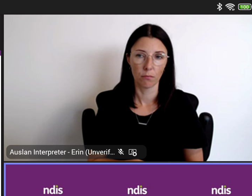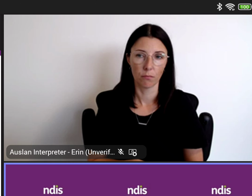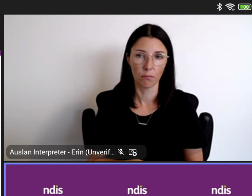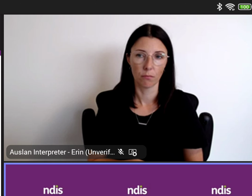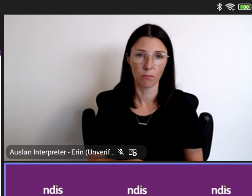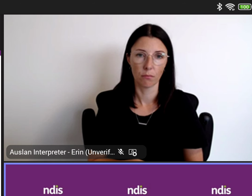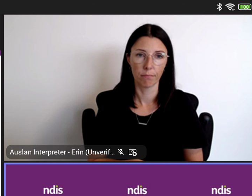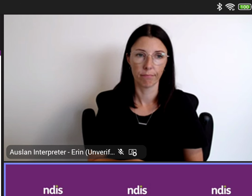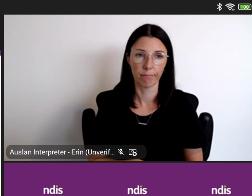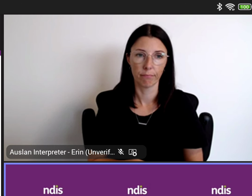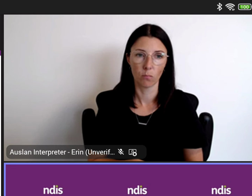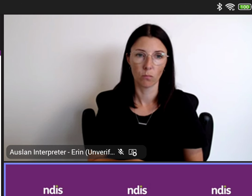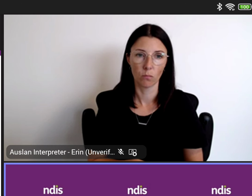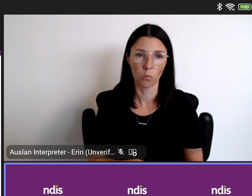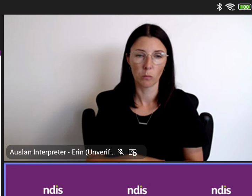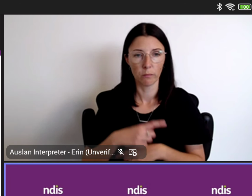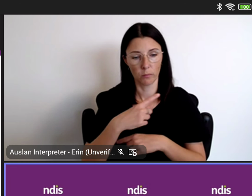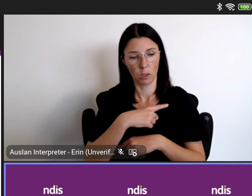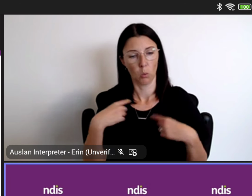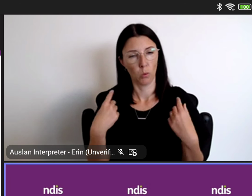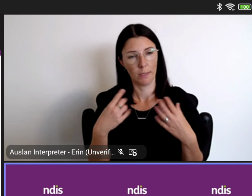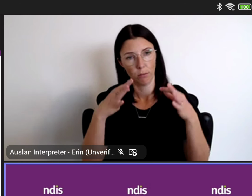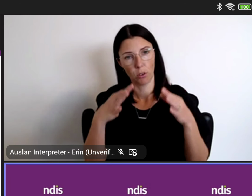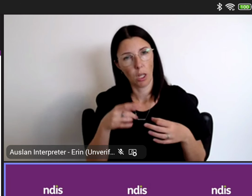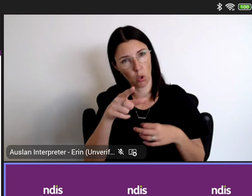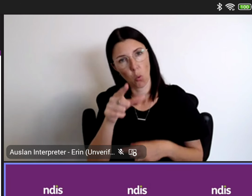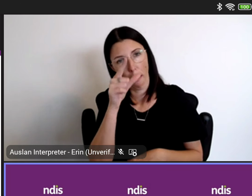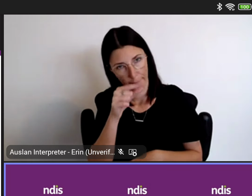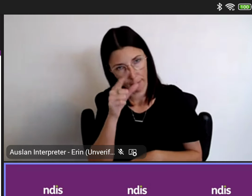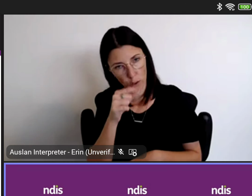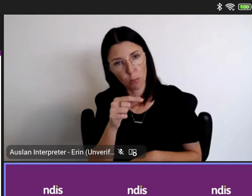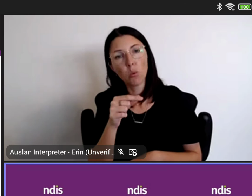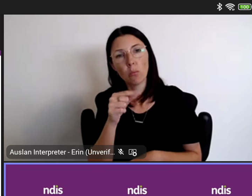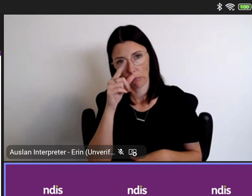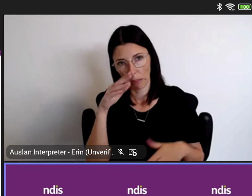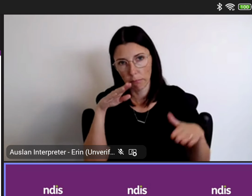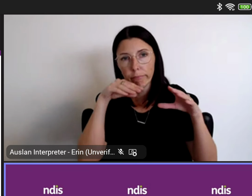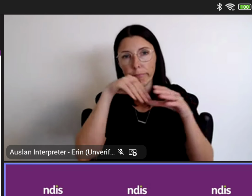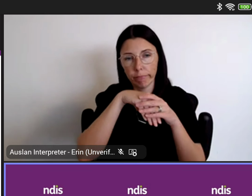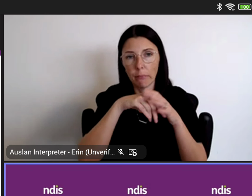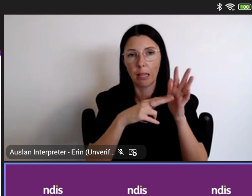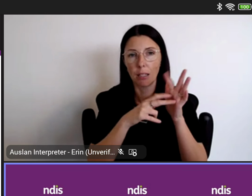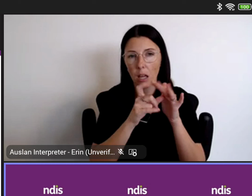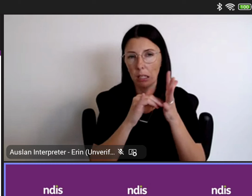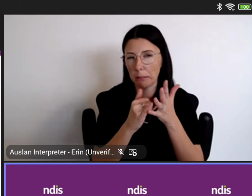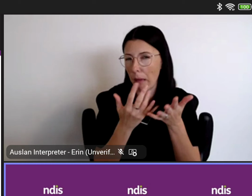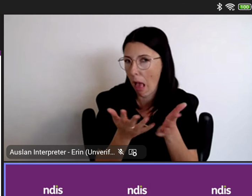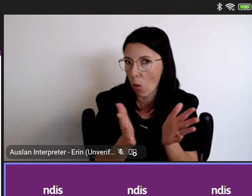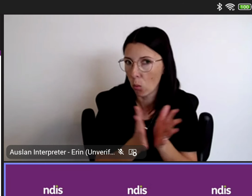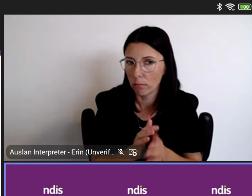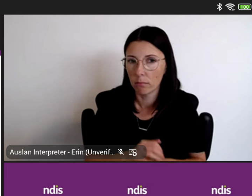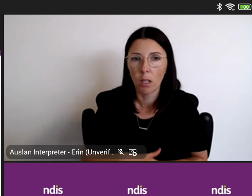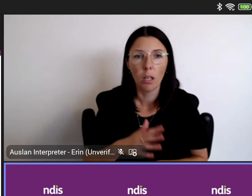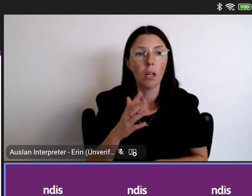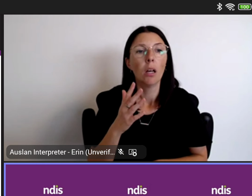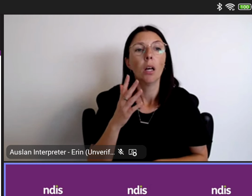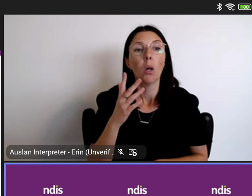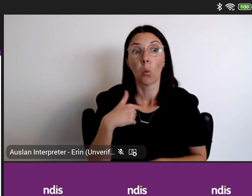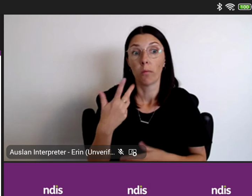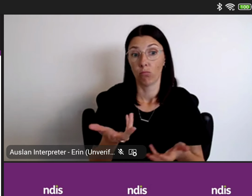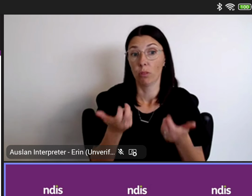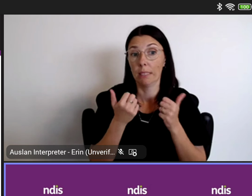How do we decide if you are eligible? Once you submit your application to join the NDIS, we review all the information